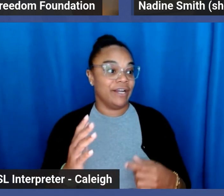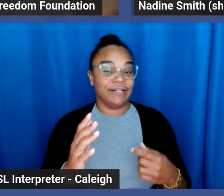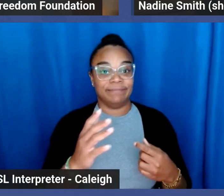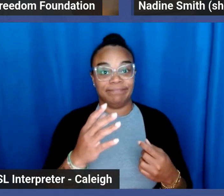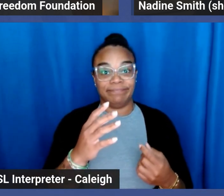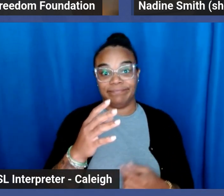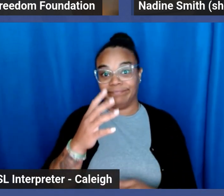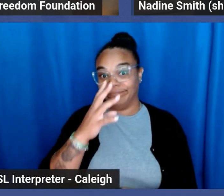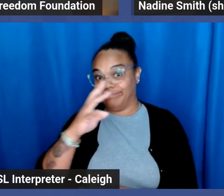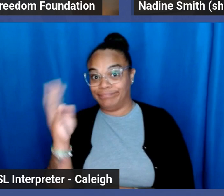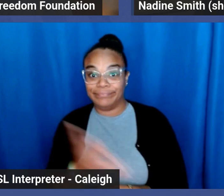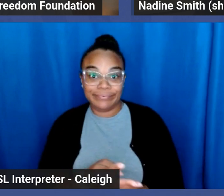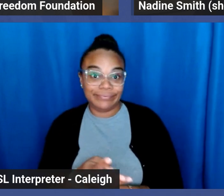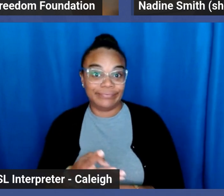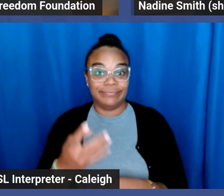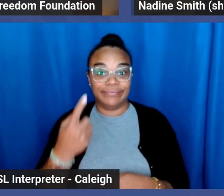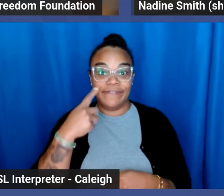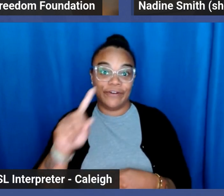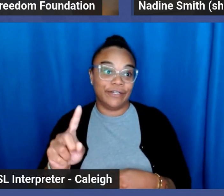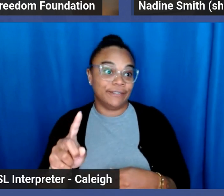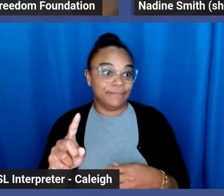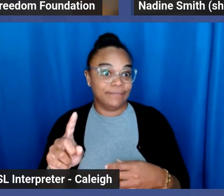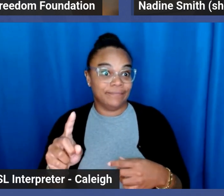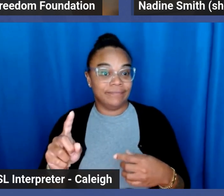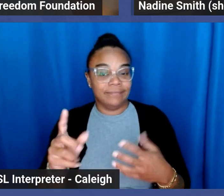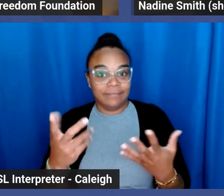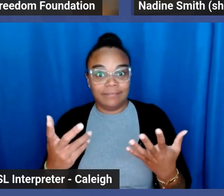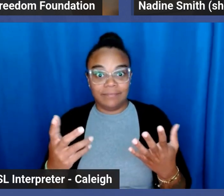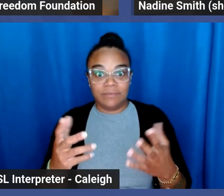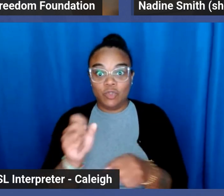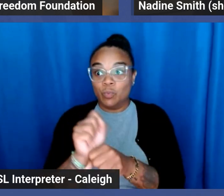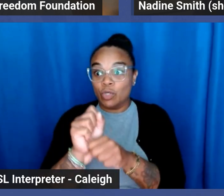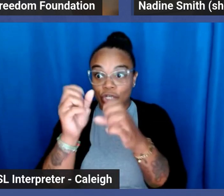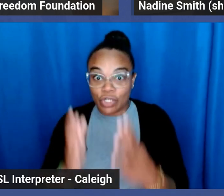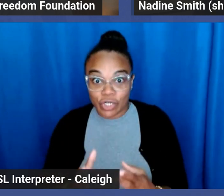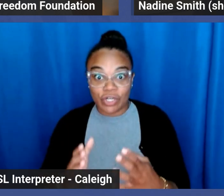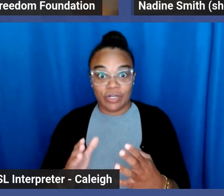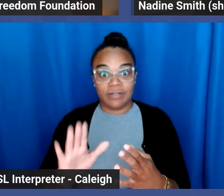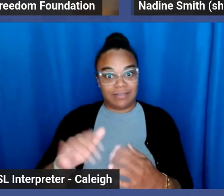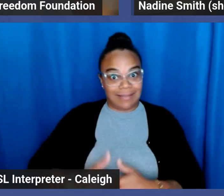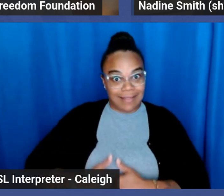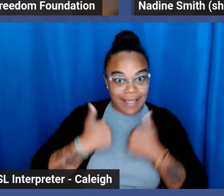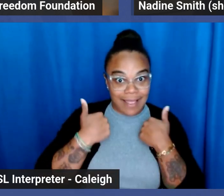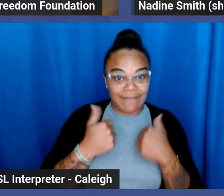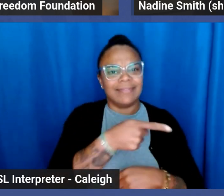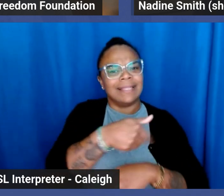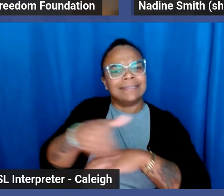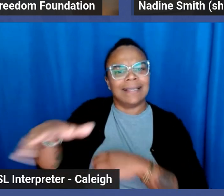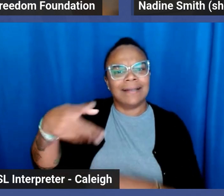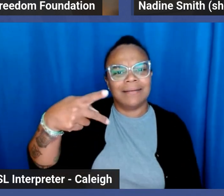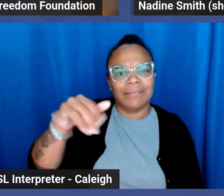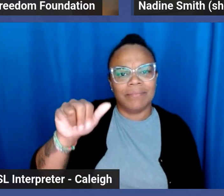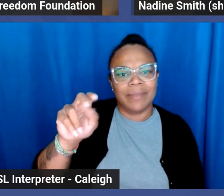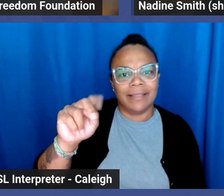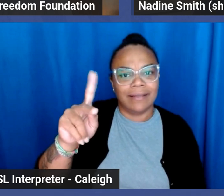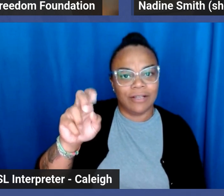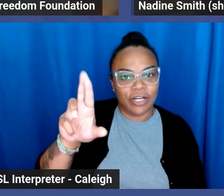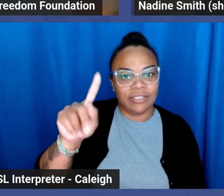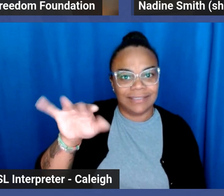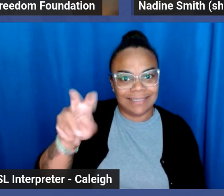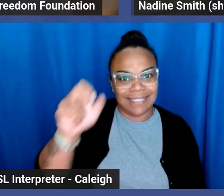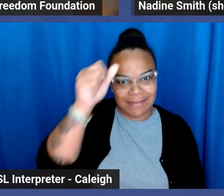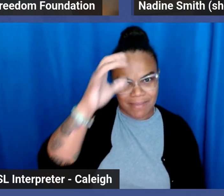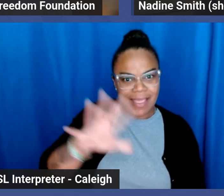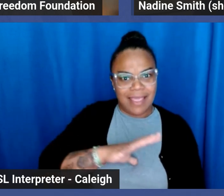and disregard for, the humanity of workers. They're sending in the Pinkerton men to